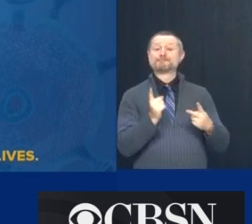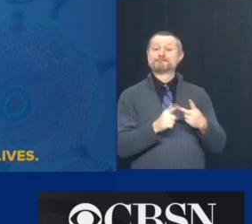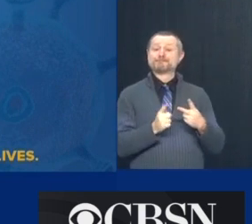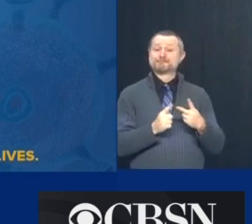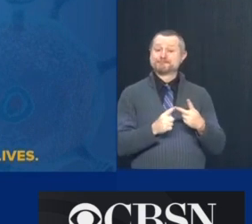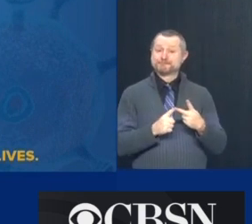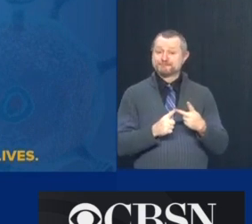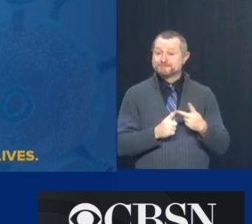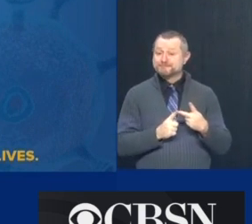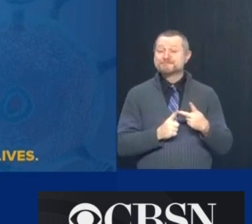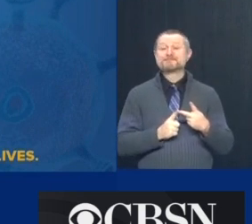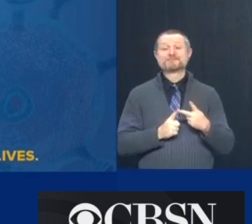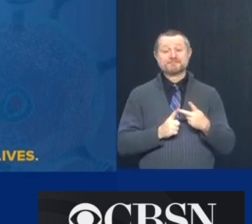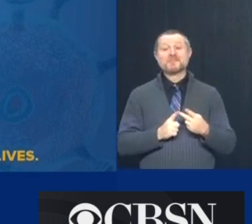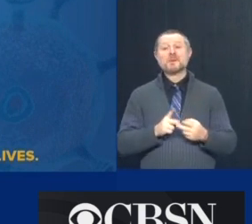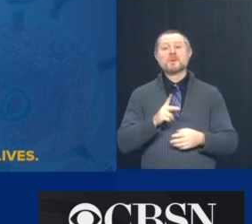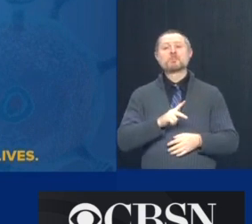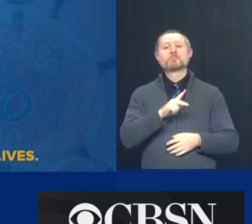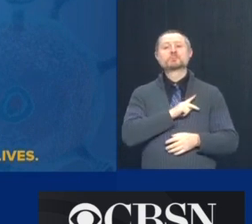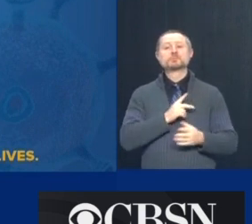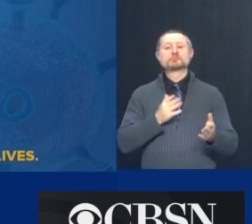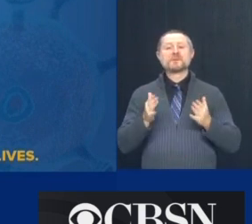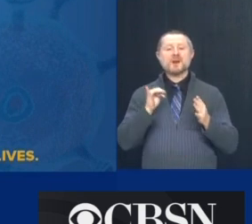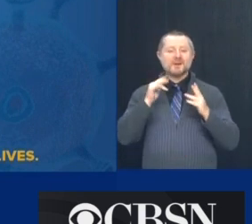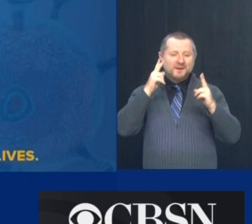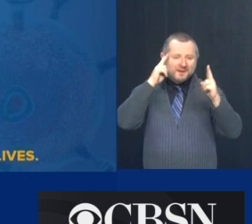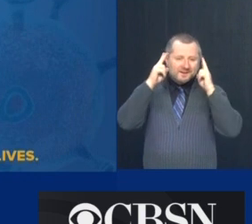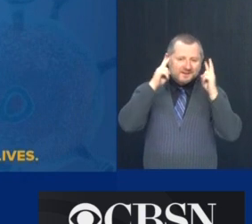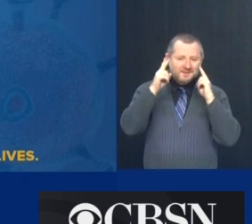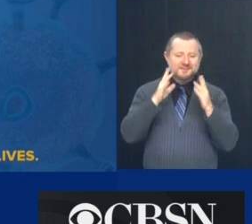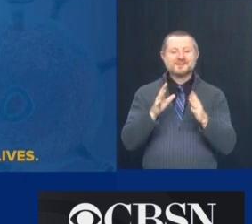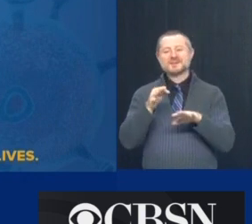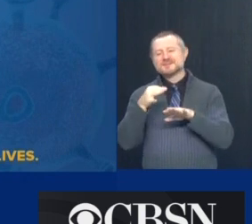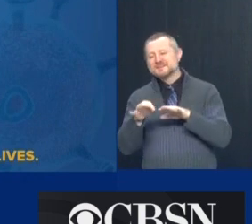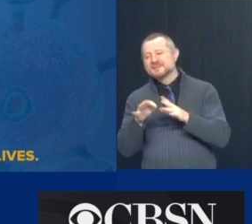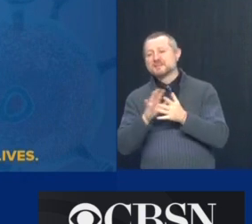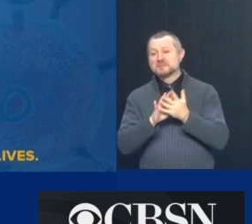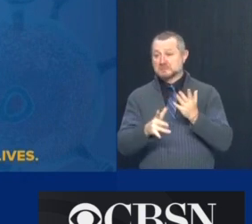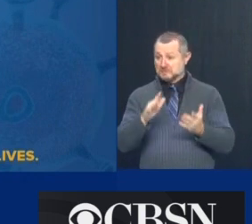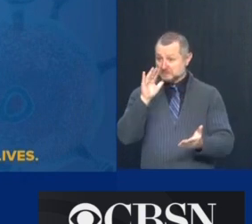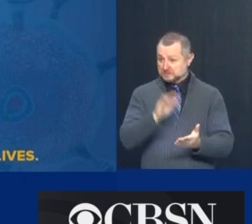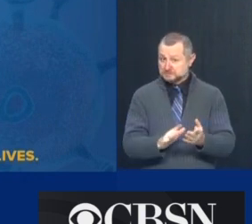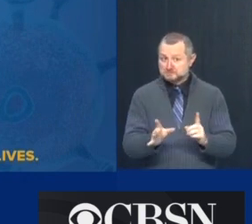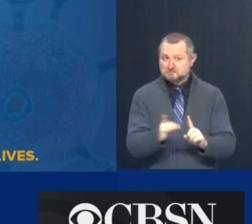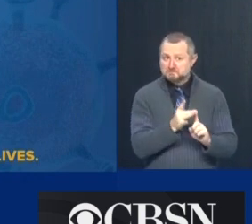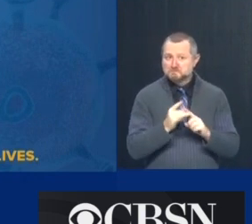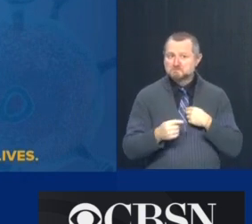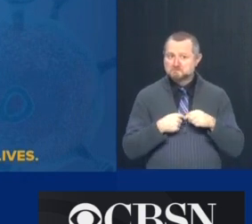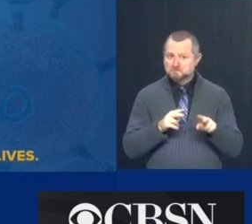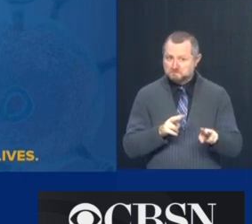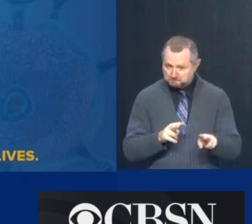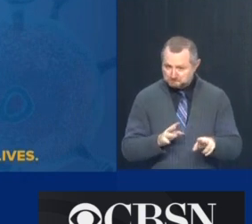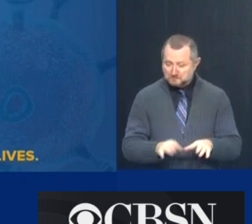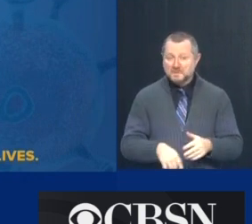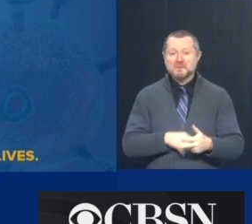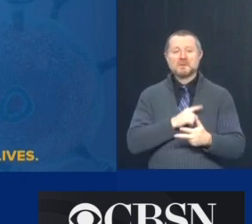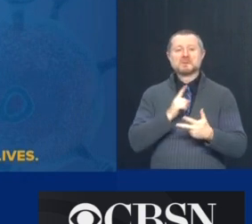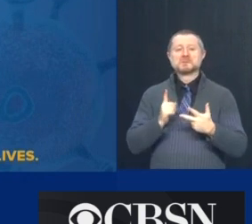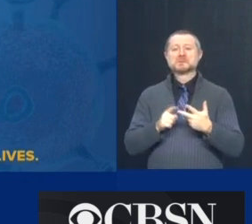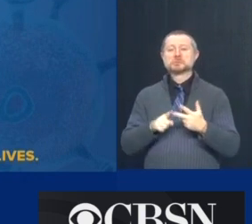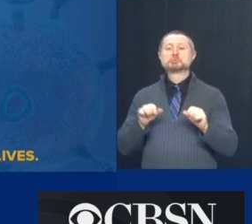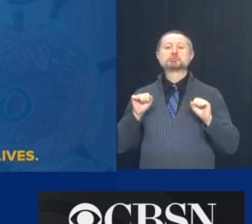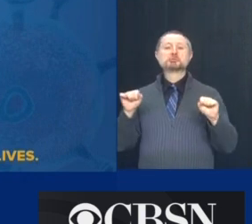spread from personal services, hair salons, etc. Gyms, we have seen somewhat